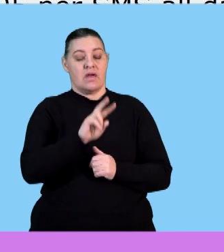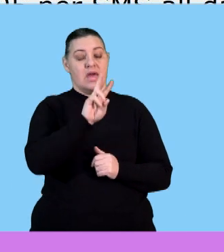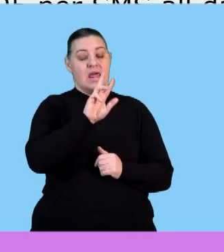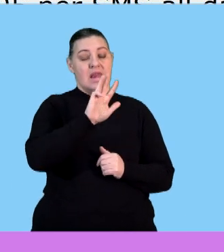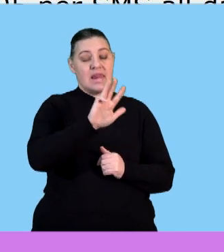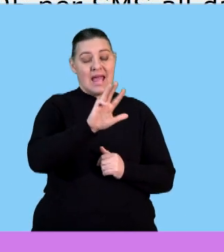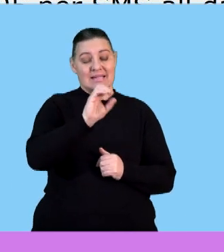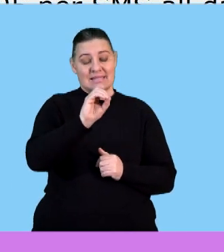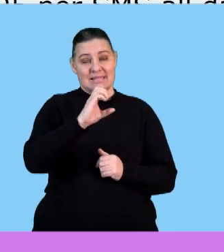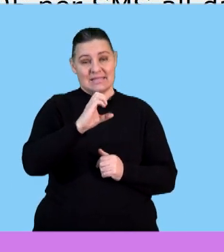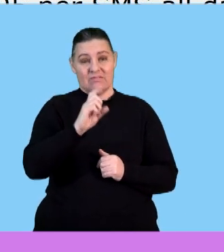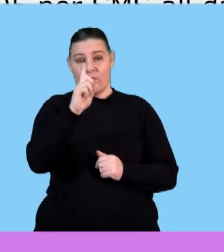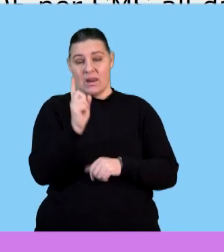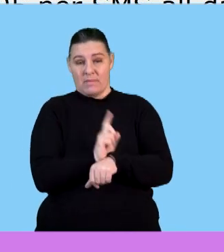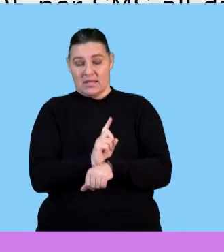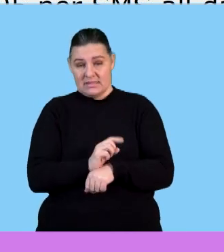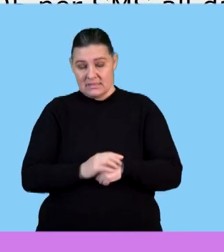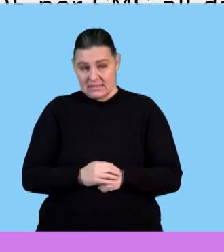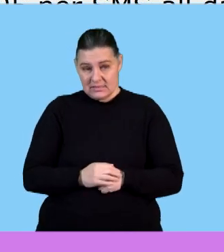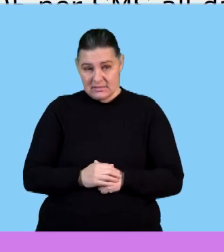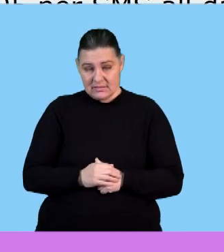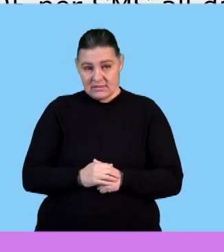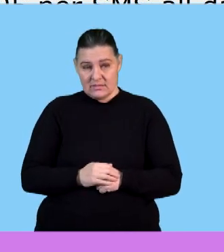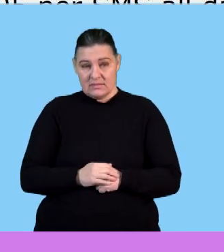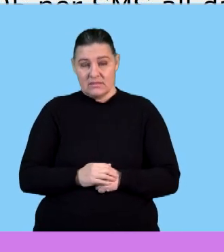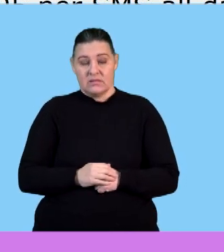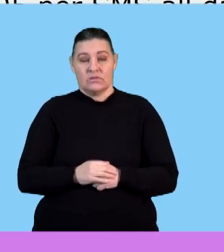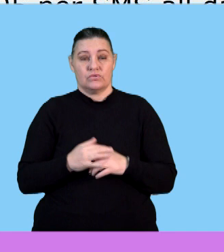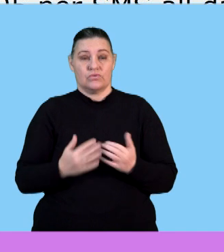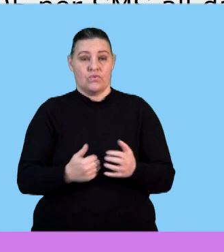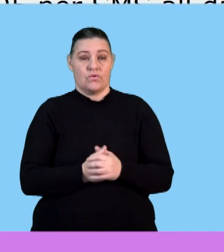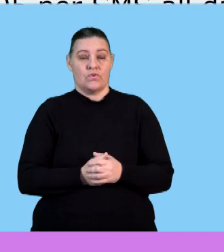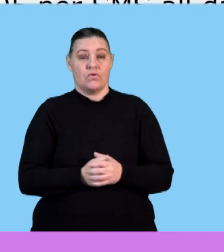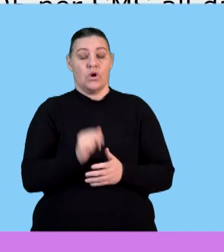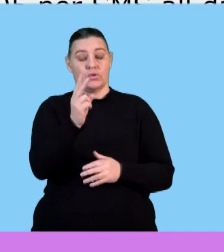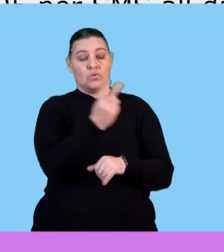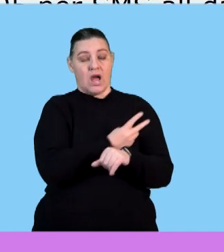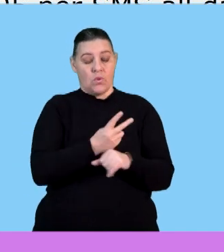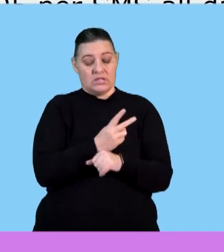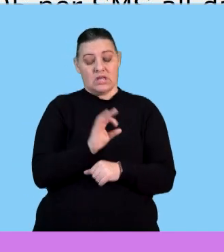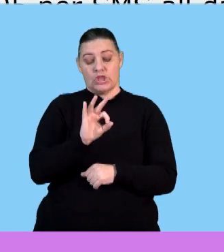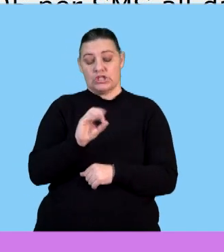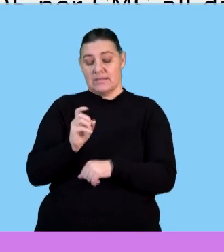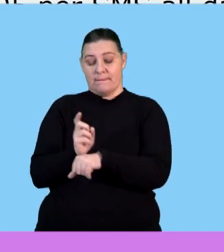per minute. All right. So 2 hours and 30 minutes,